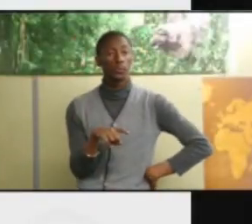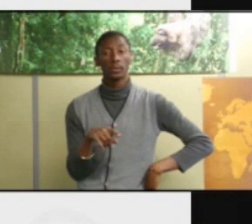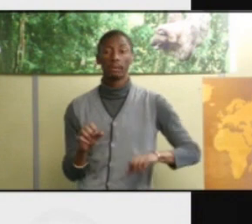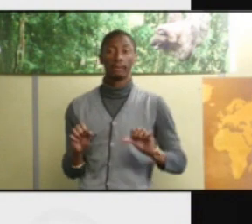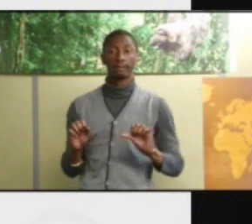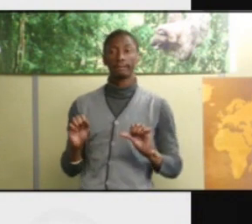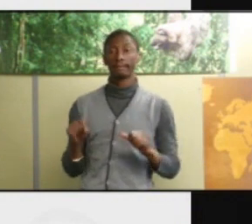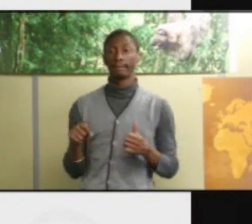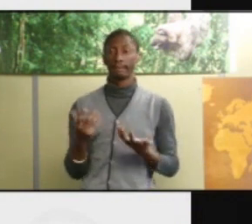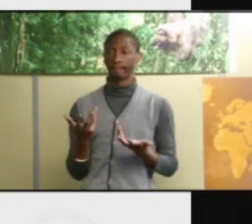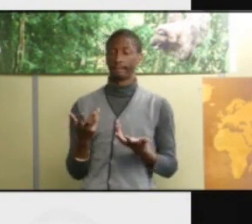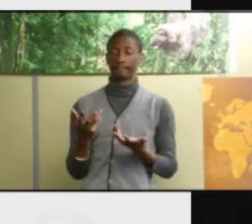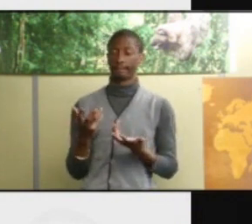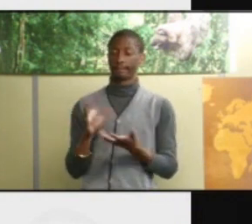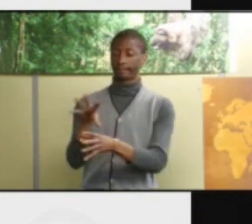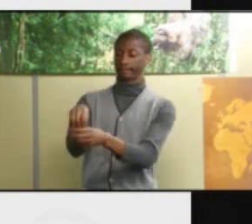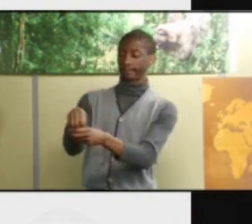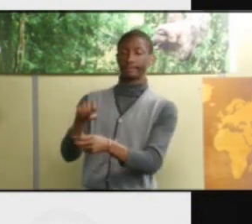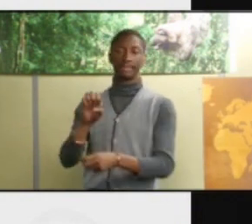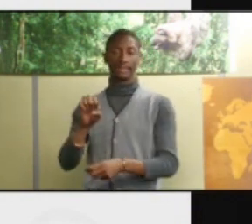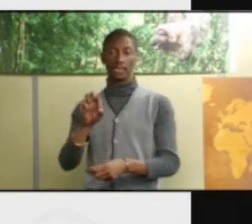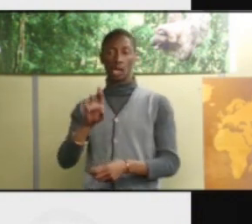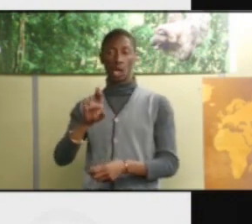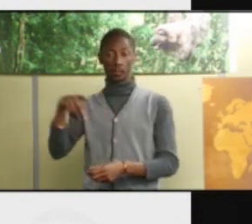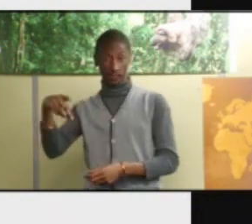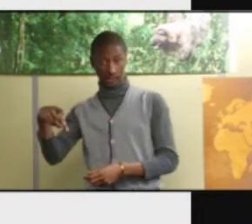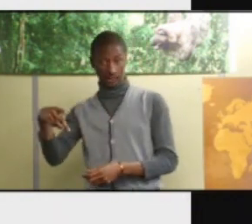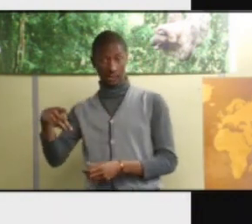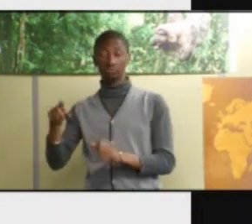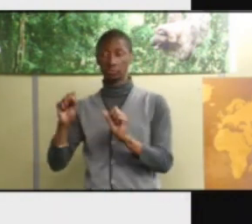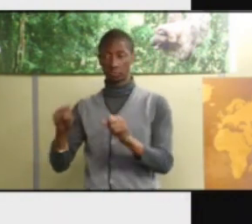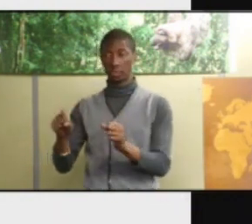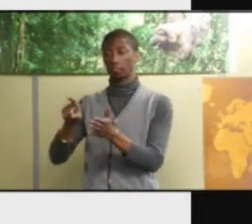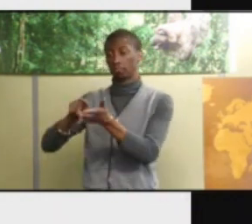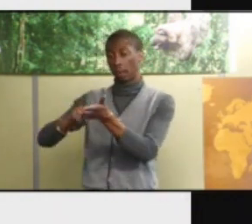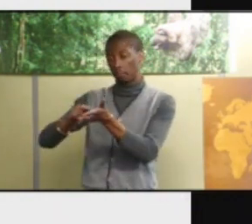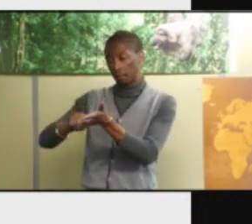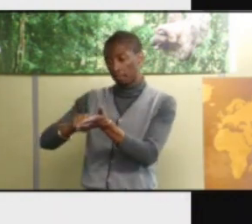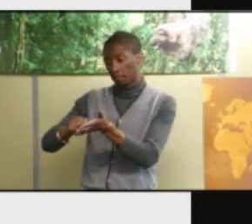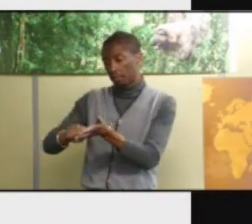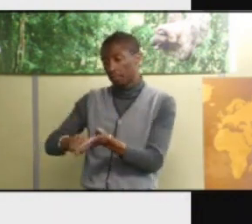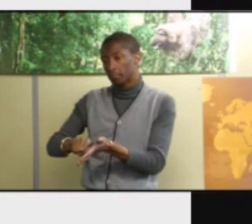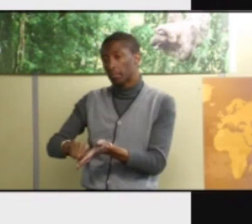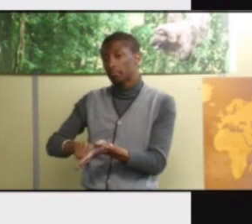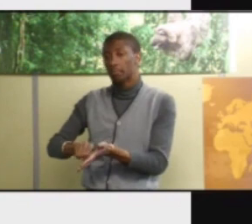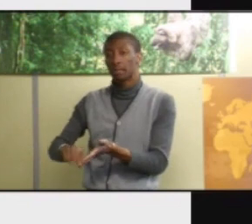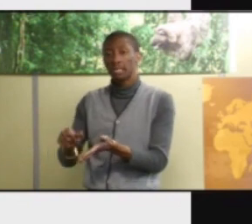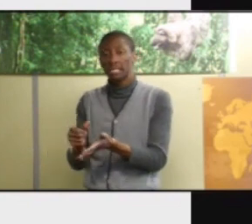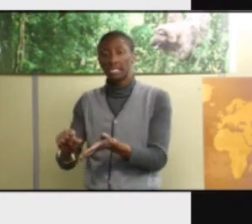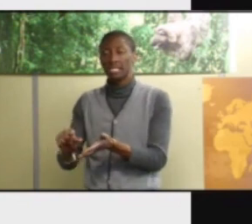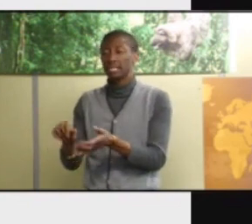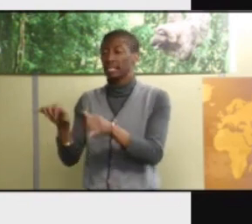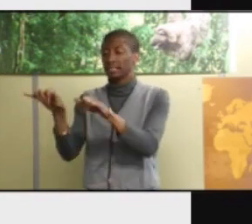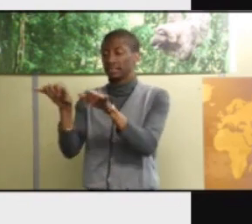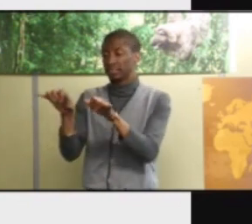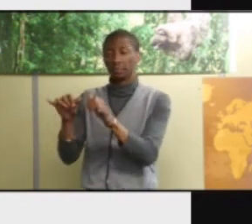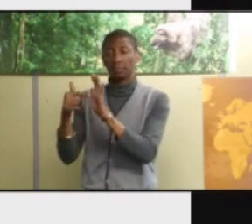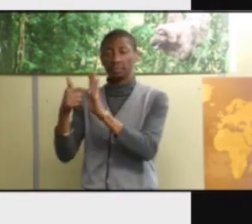be an ERP can go and search out any similar